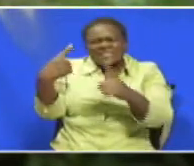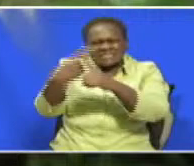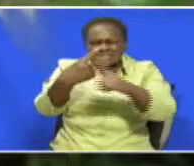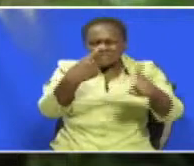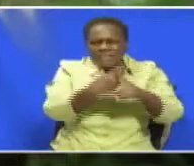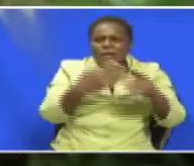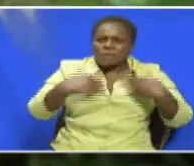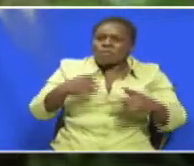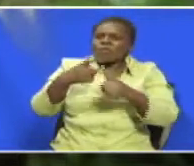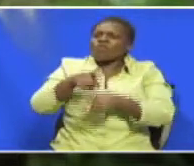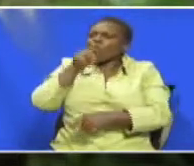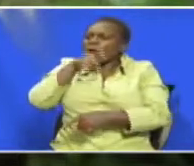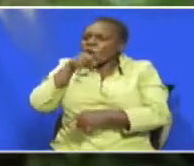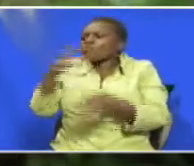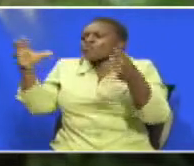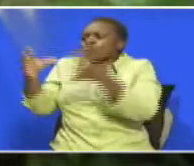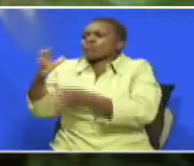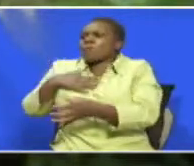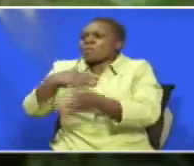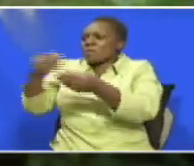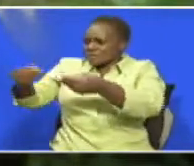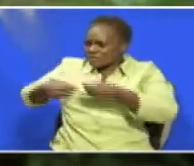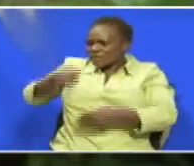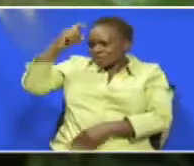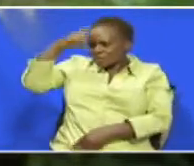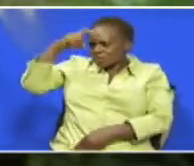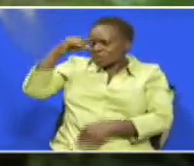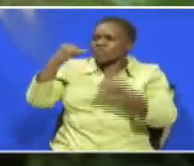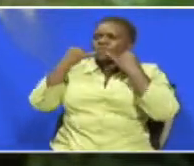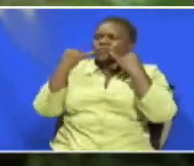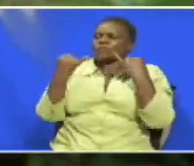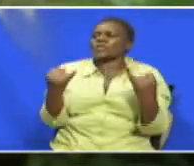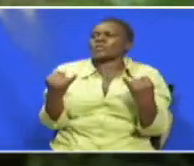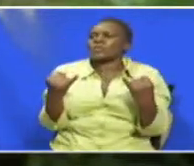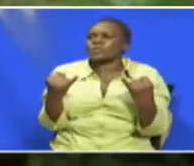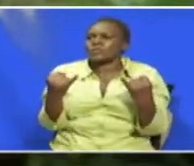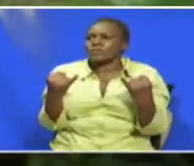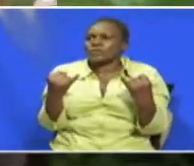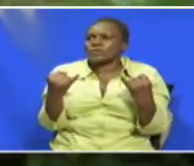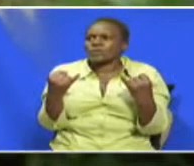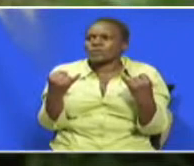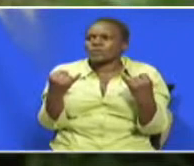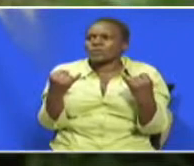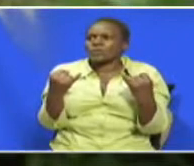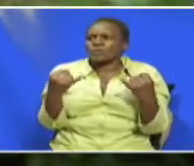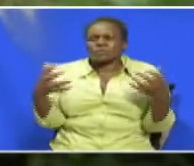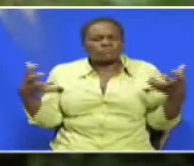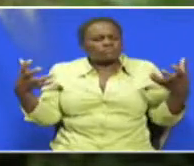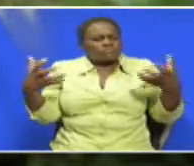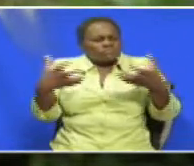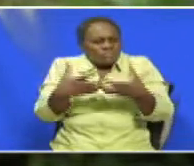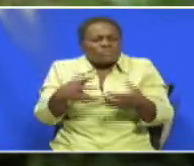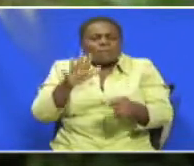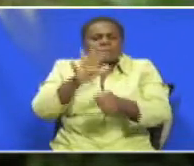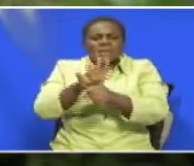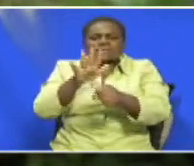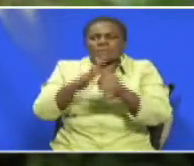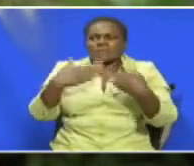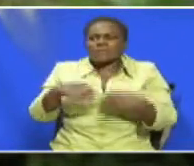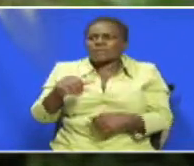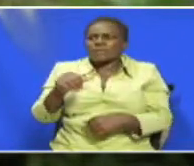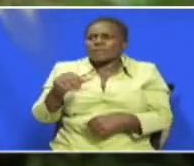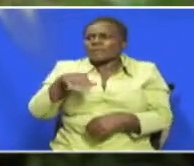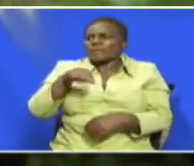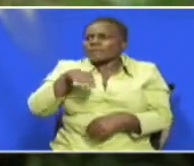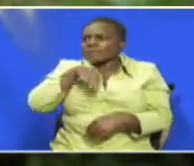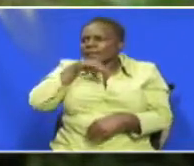Koech, Nyaseda, providing us with intelligence, analysis, and all those things. So it was a conglomeration of many things. It was just Raila's